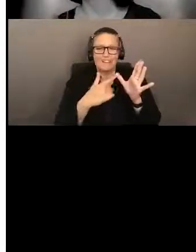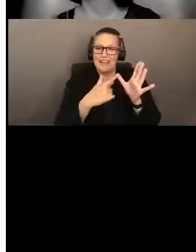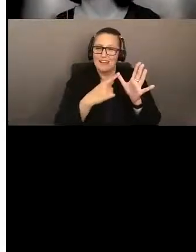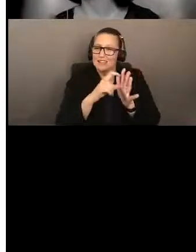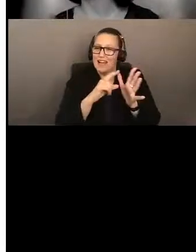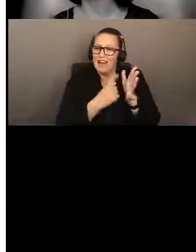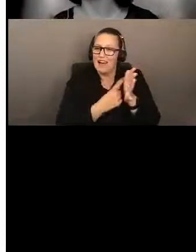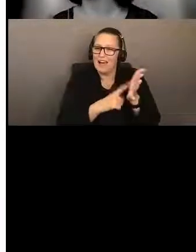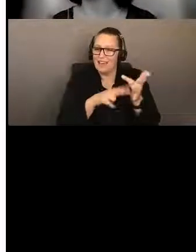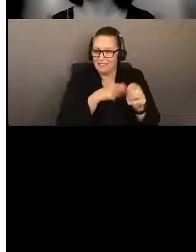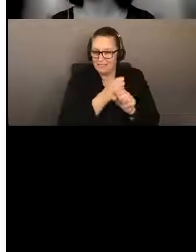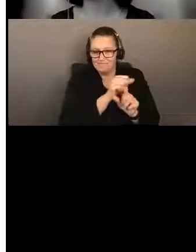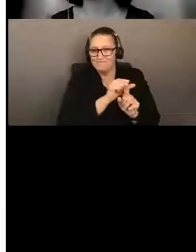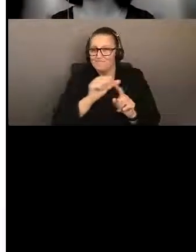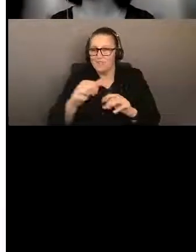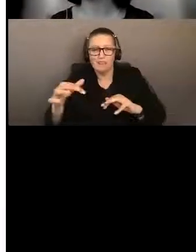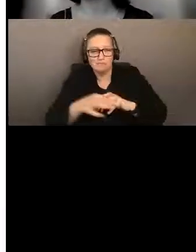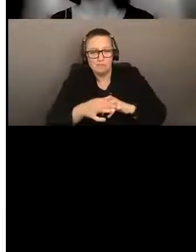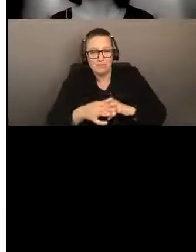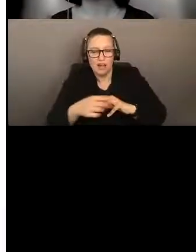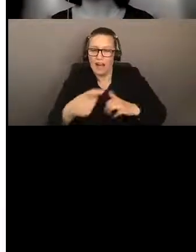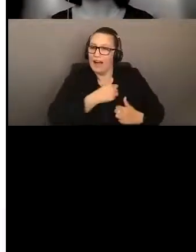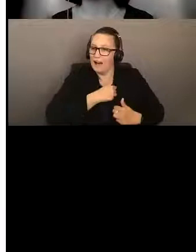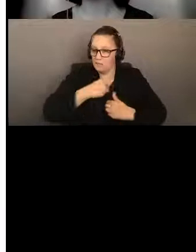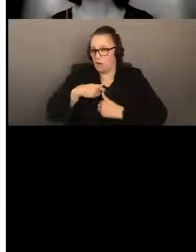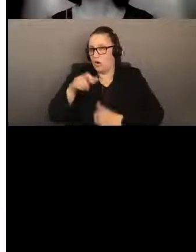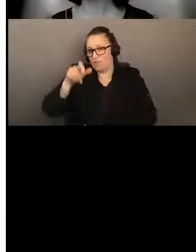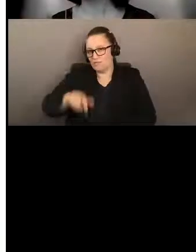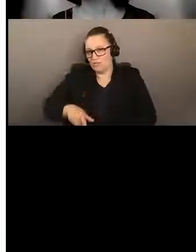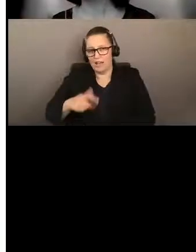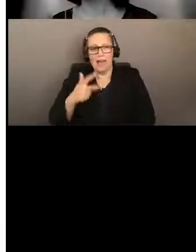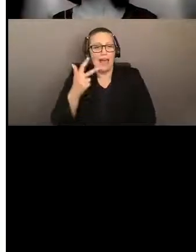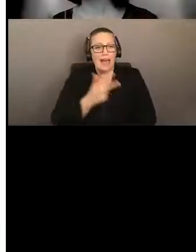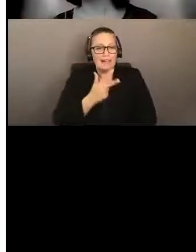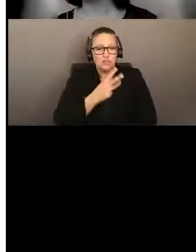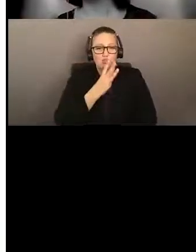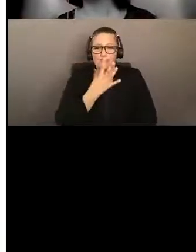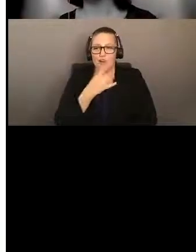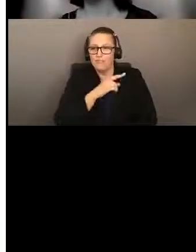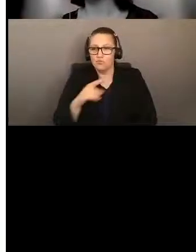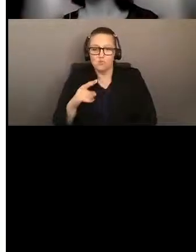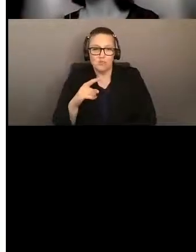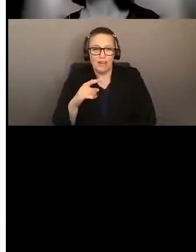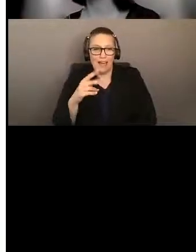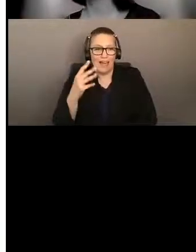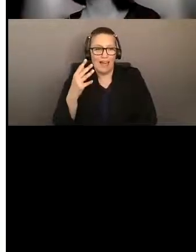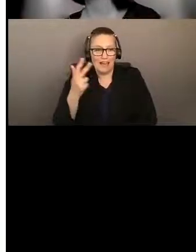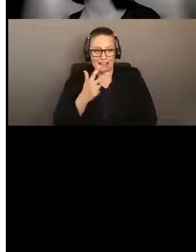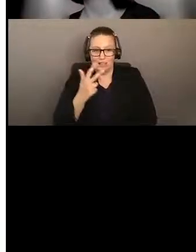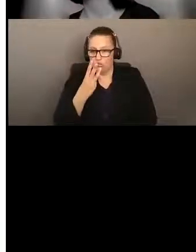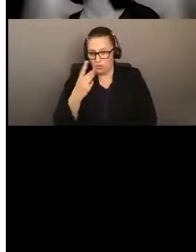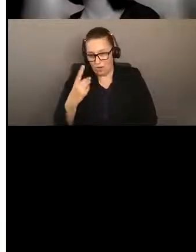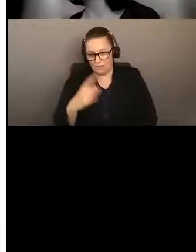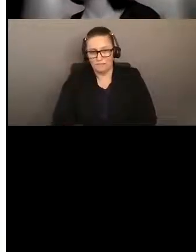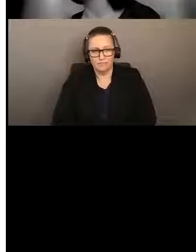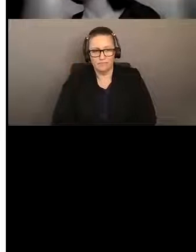served as Governor of New South Wales from 1825 to 1831. Things are quiet around here at the moment with the lockdown, which Governor